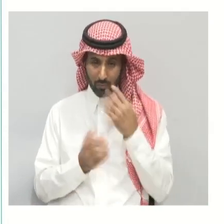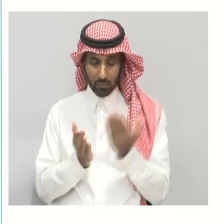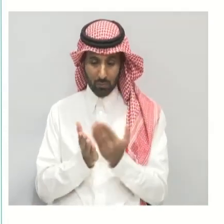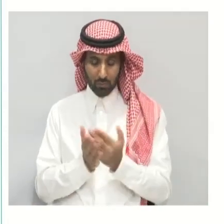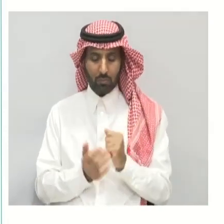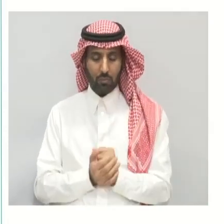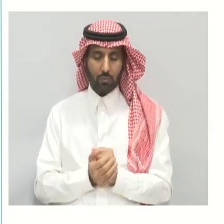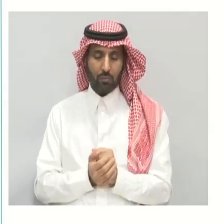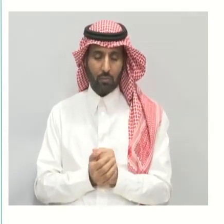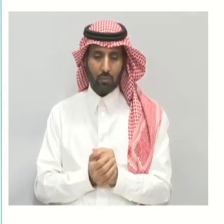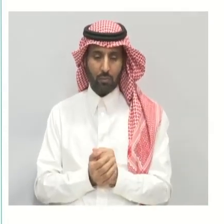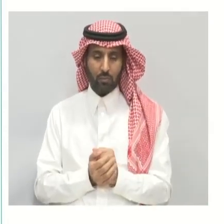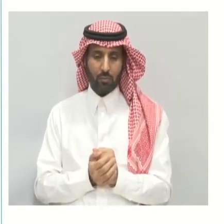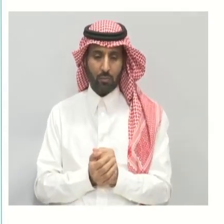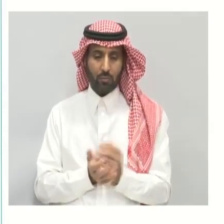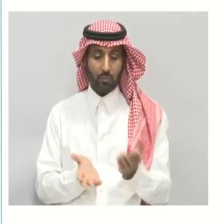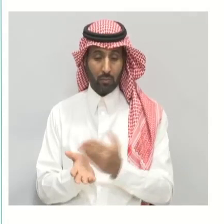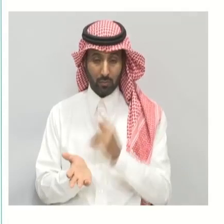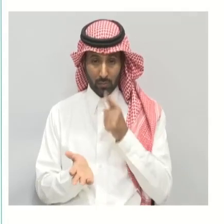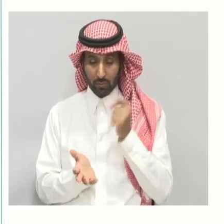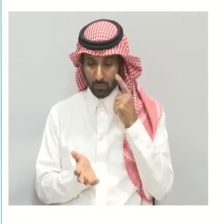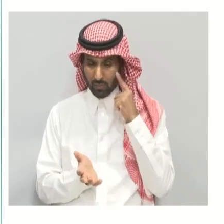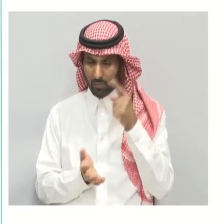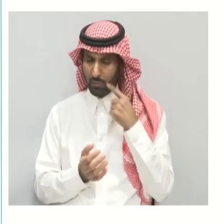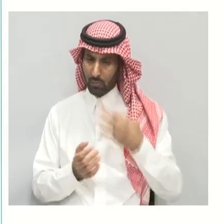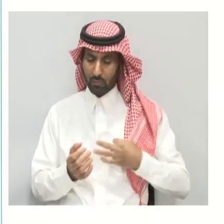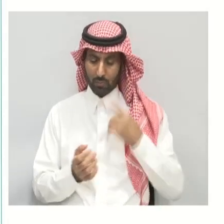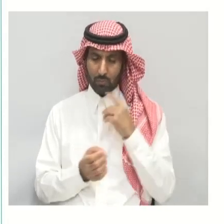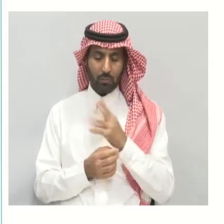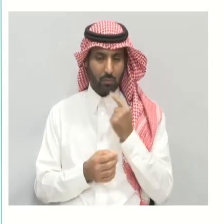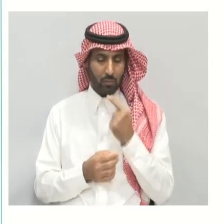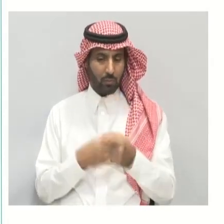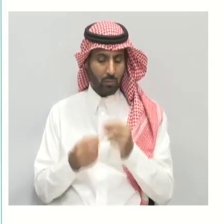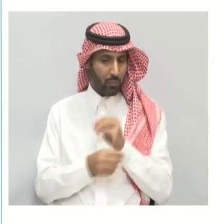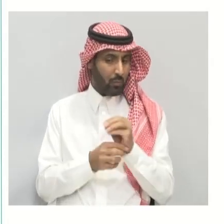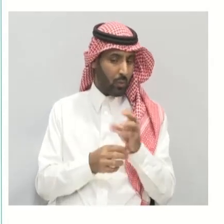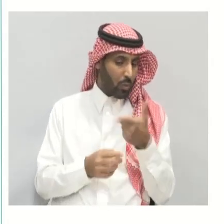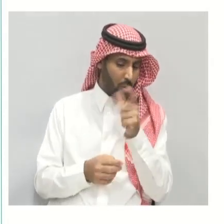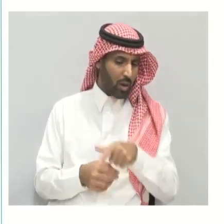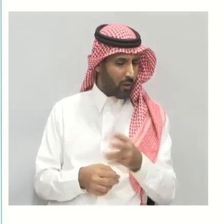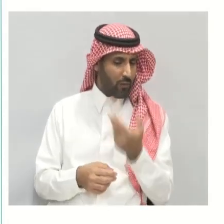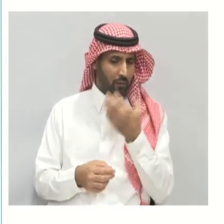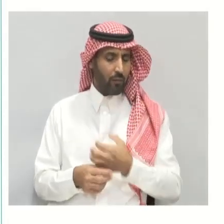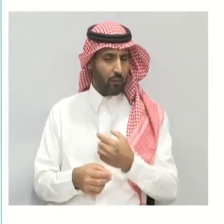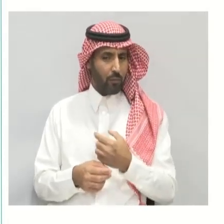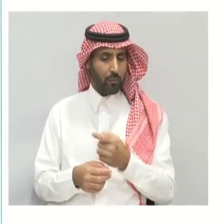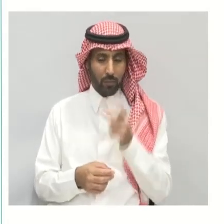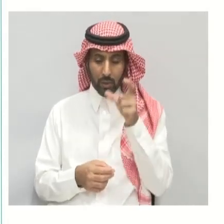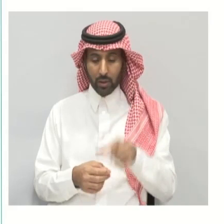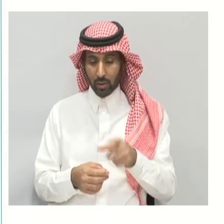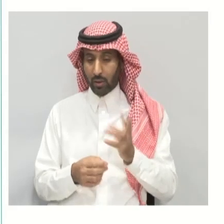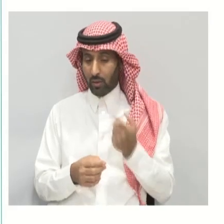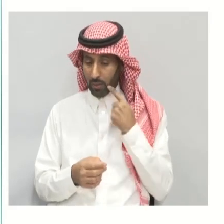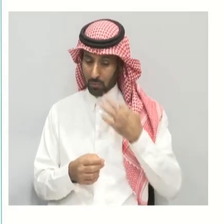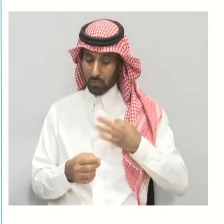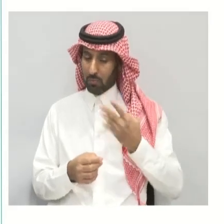clothes to school. And do you think clothes tells a lot about your personality? And we have also